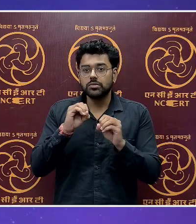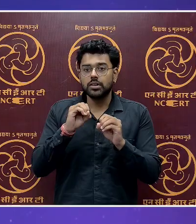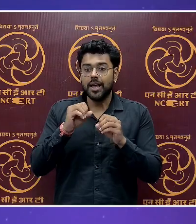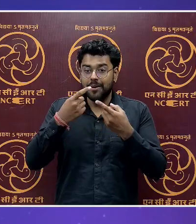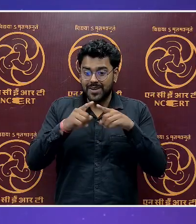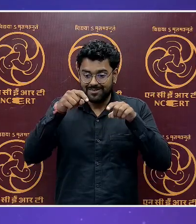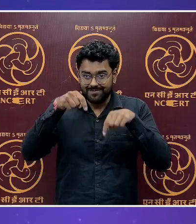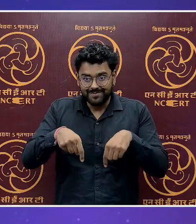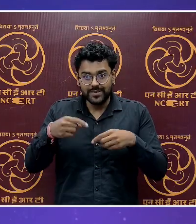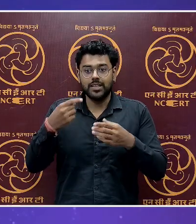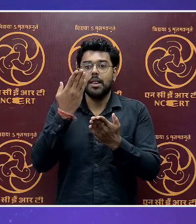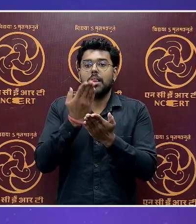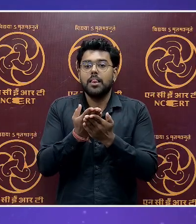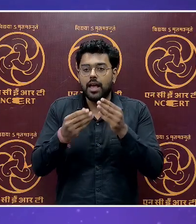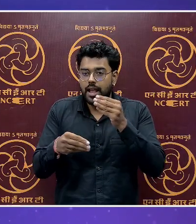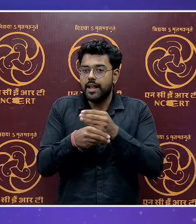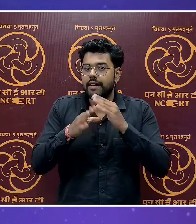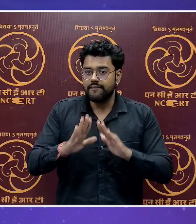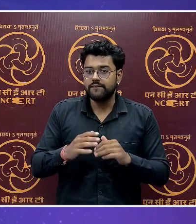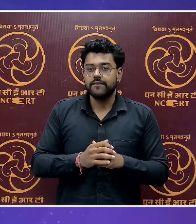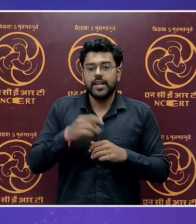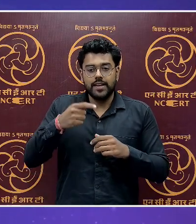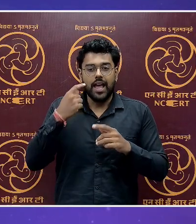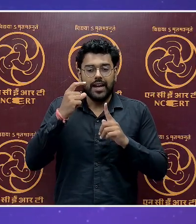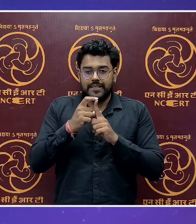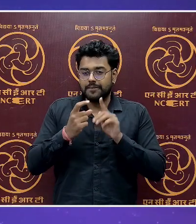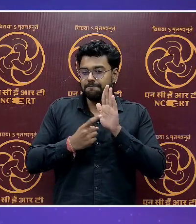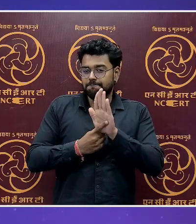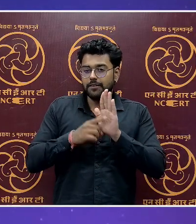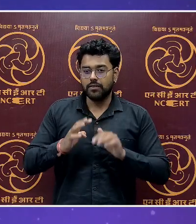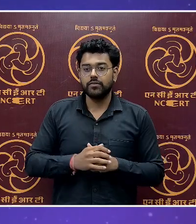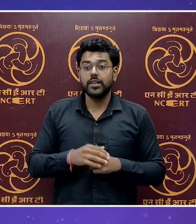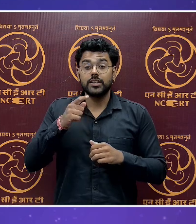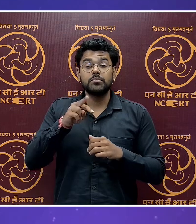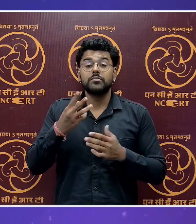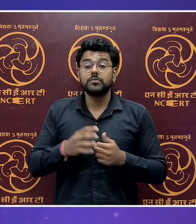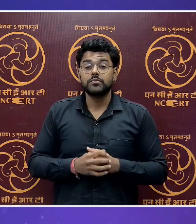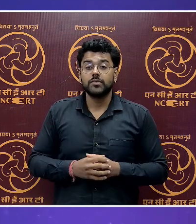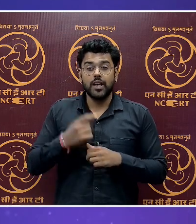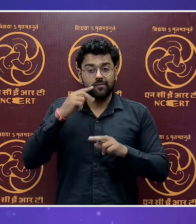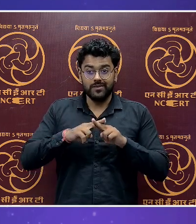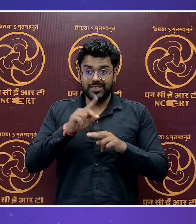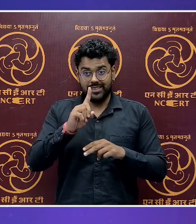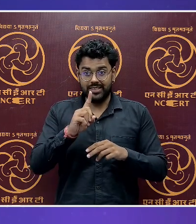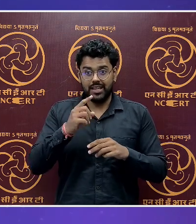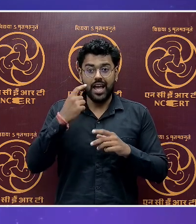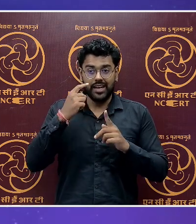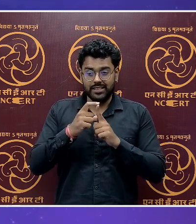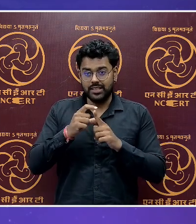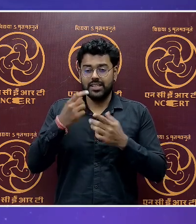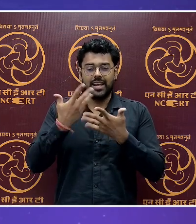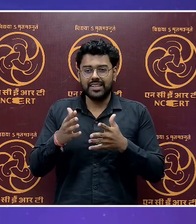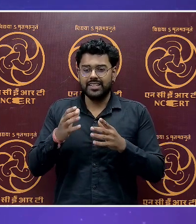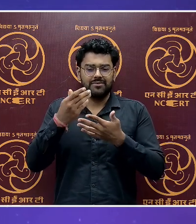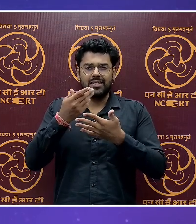functionality. Okay. So we have implemented Meri Pehchan as a national single sign-on services. That means you can use one set of login details to